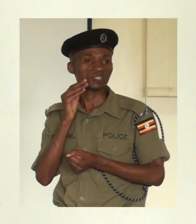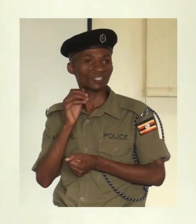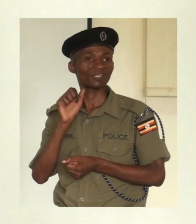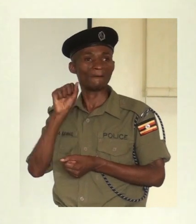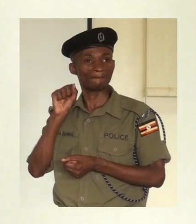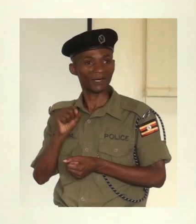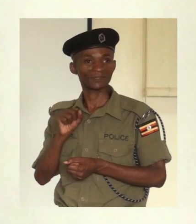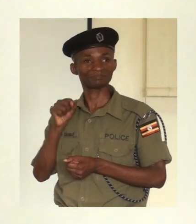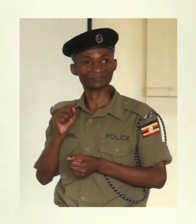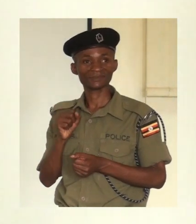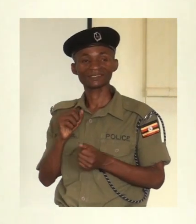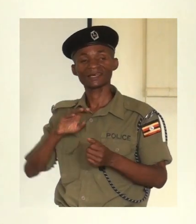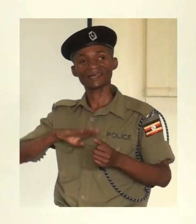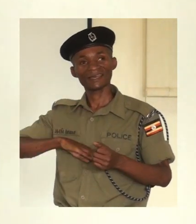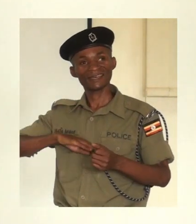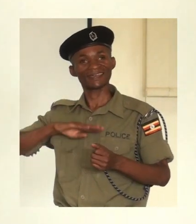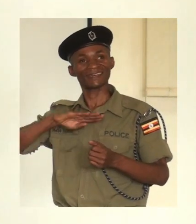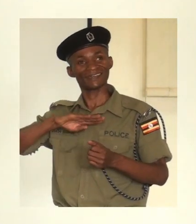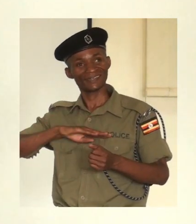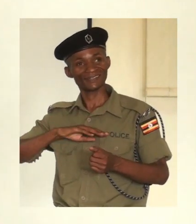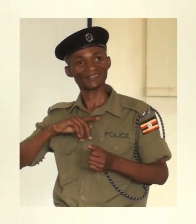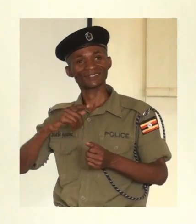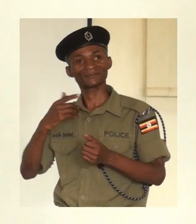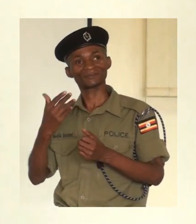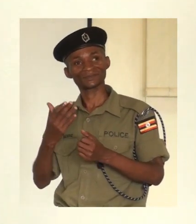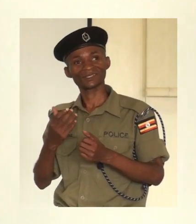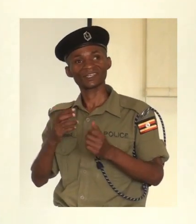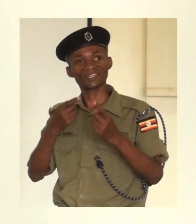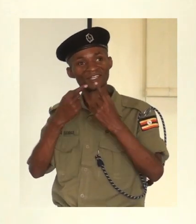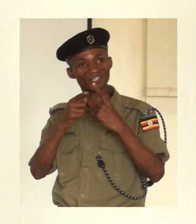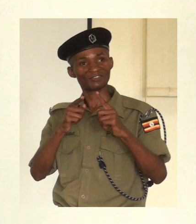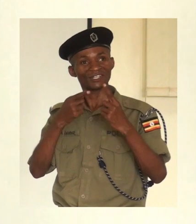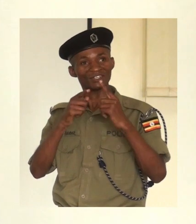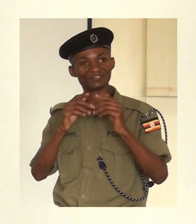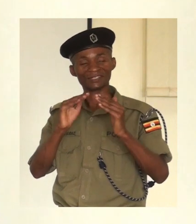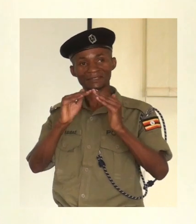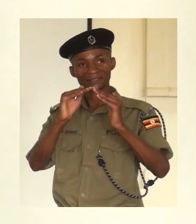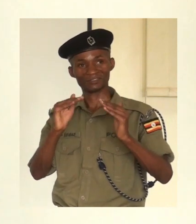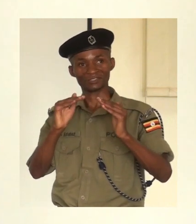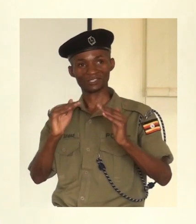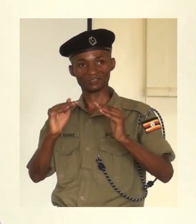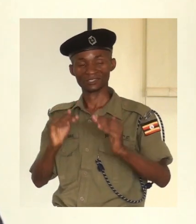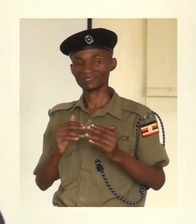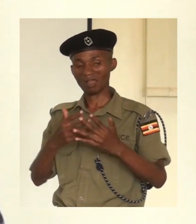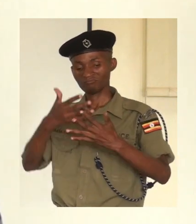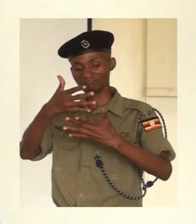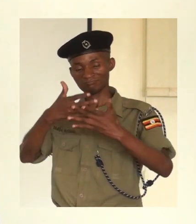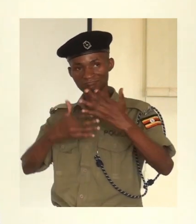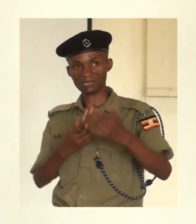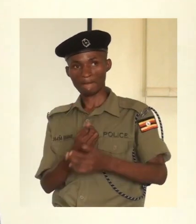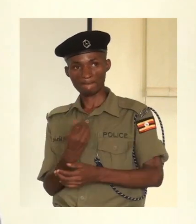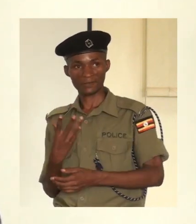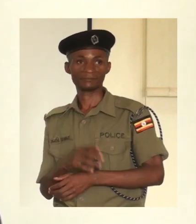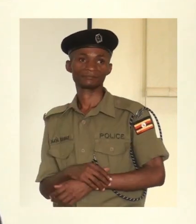within the age bracket of the respective classes. The list of classes are many, but we